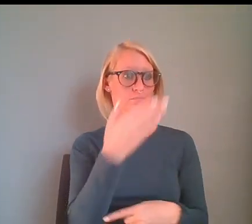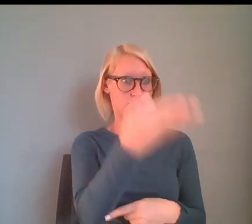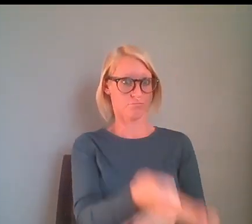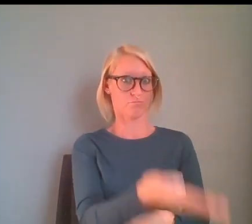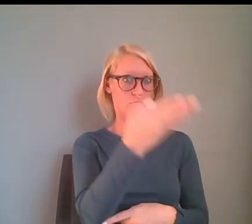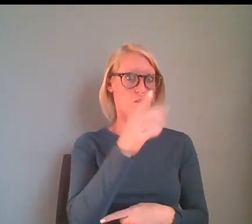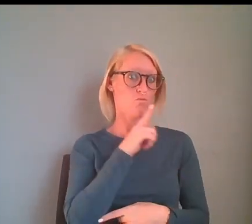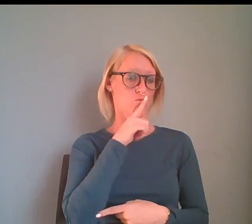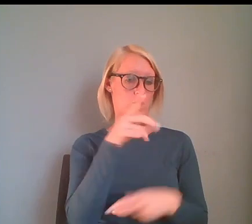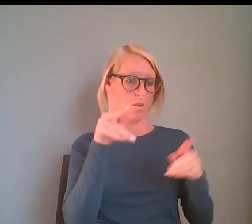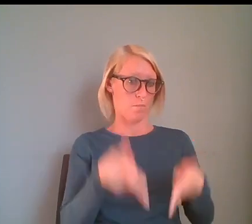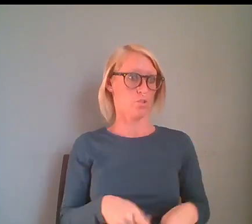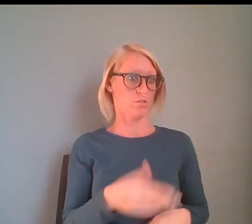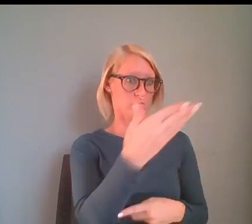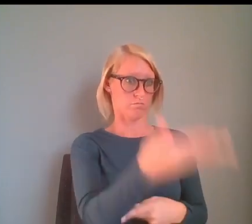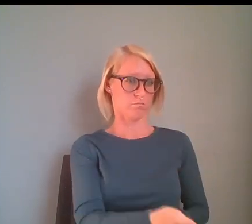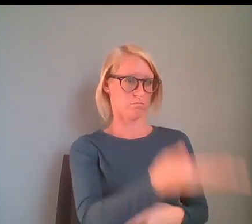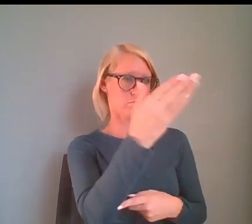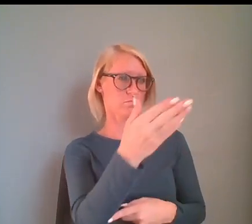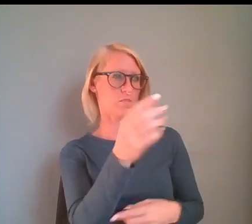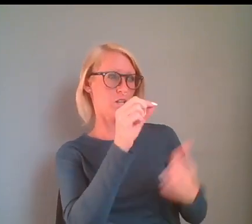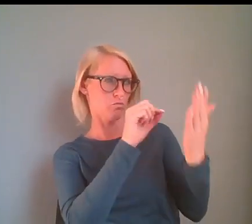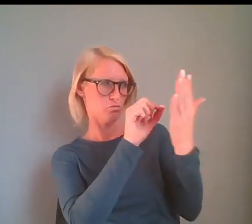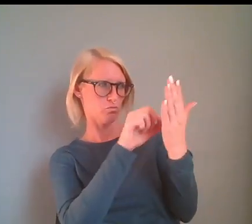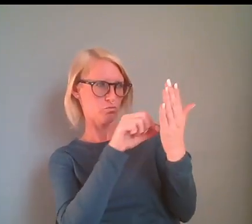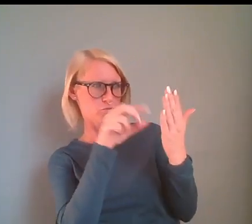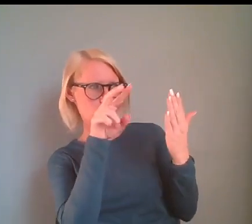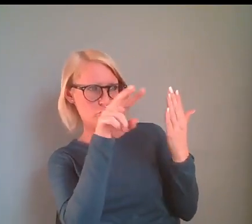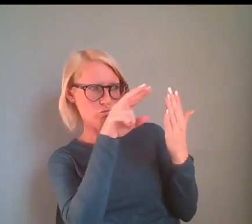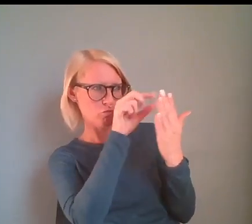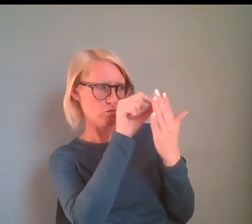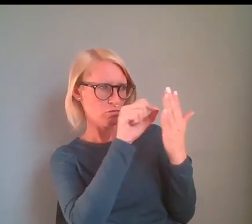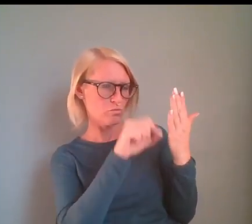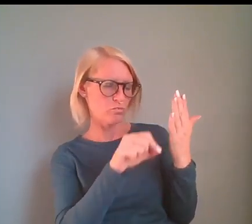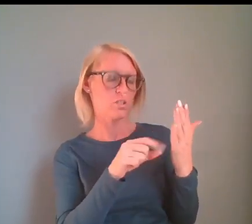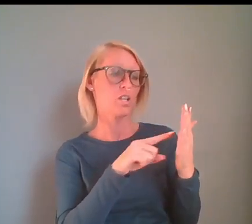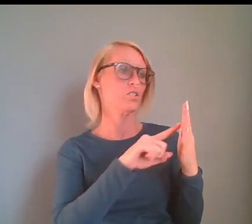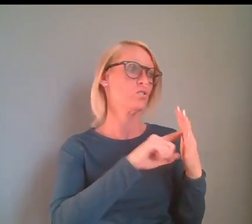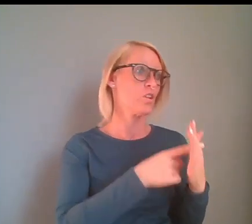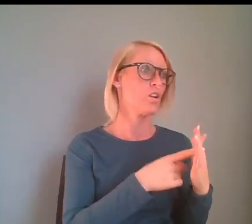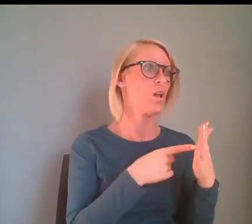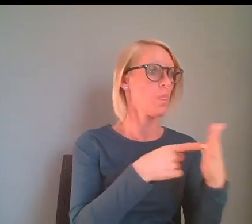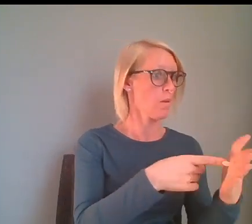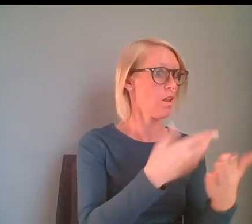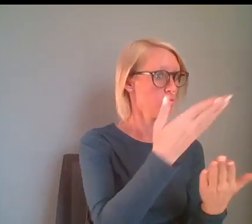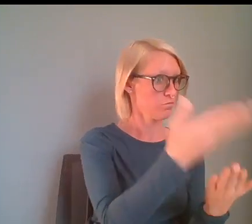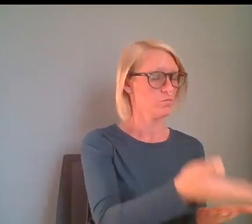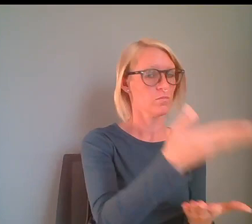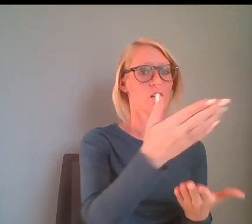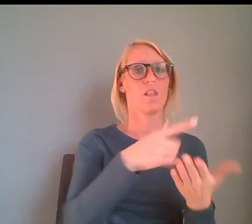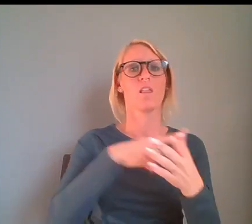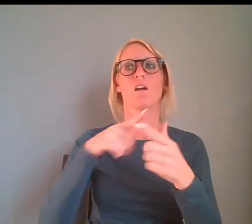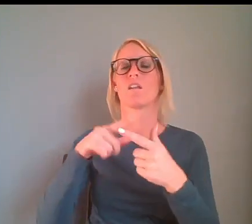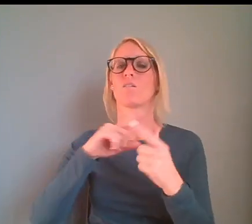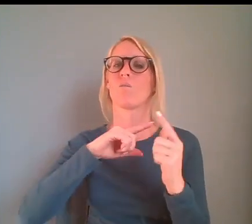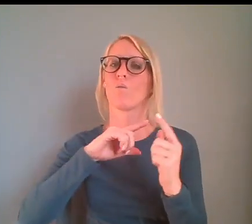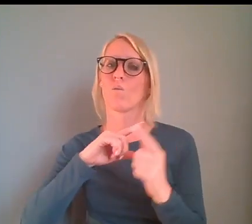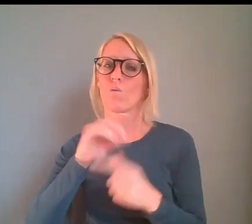then I'll go work on it later. So I started this on a model, and then I took it home and finished it. This